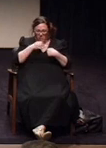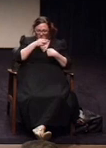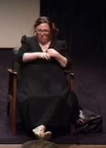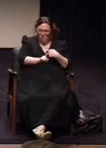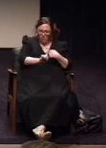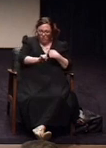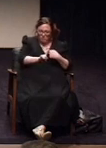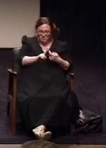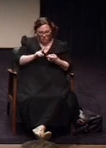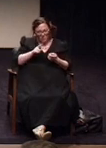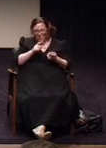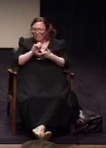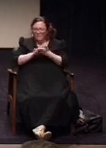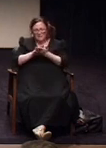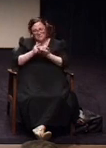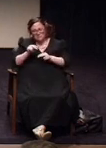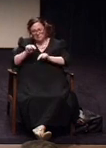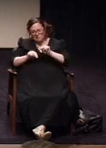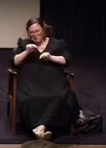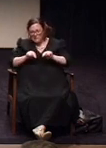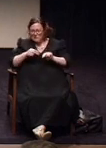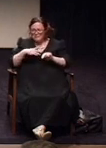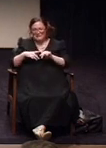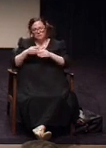which resources will be dispatched, and so on.